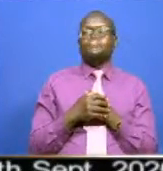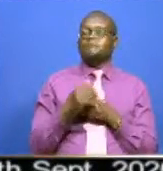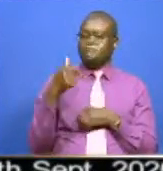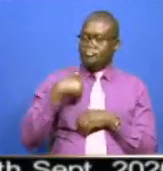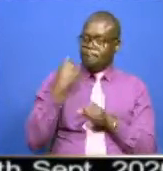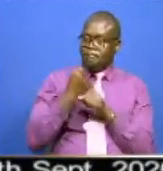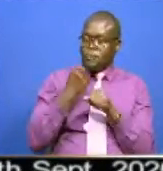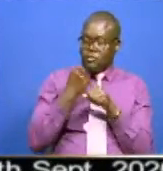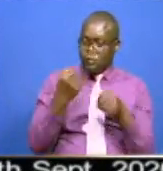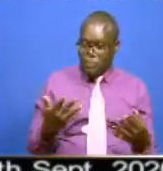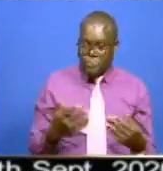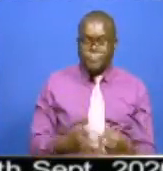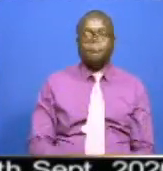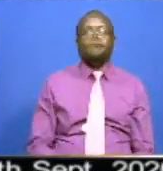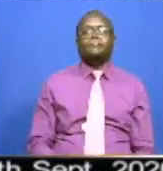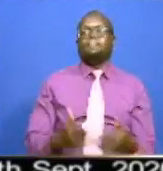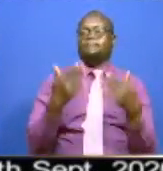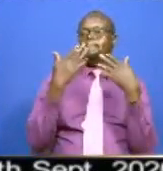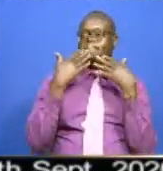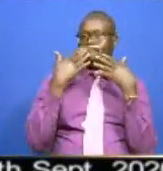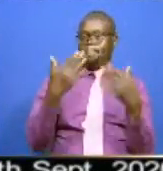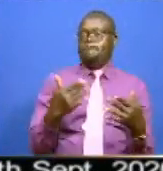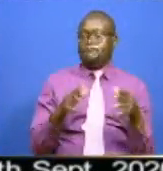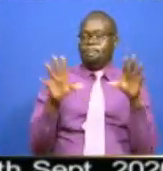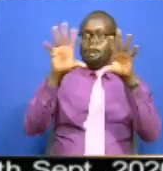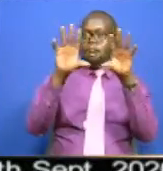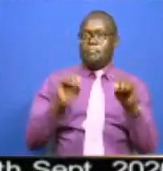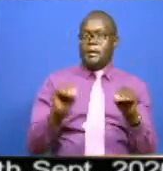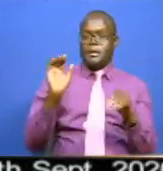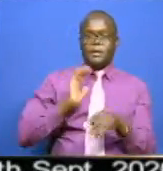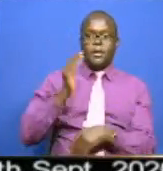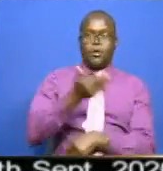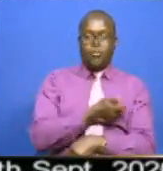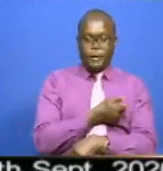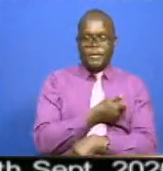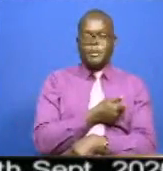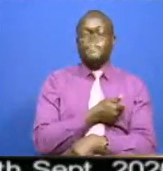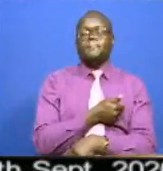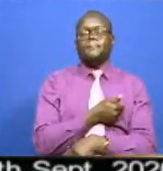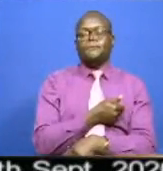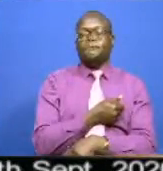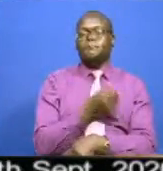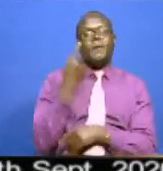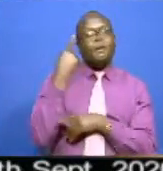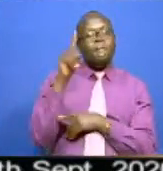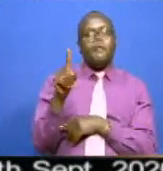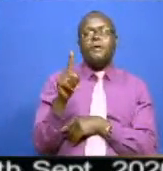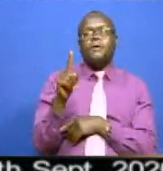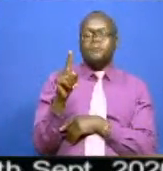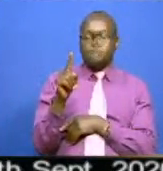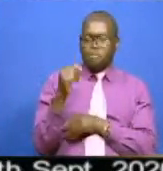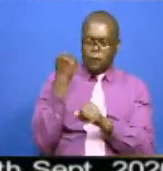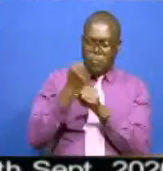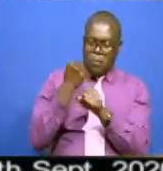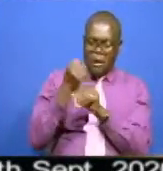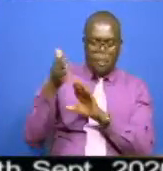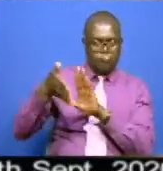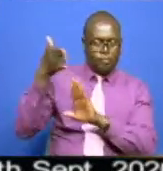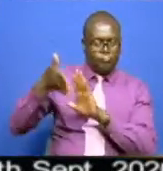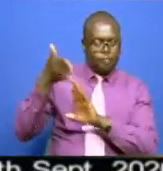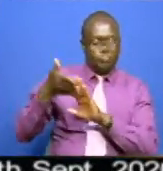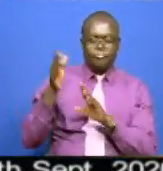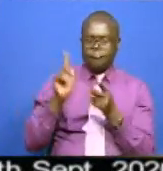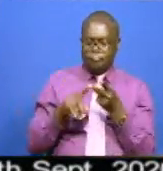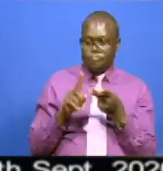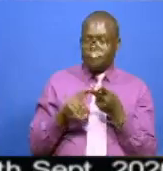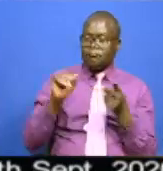me thank the Budget and Appropriation Committee for doing this very fast, and also